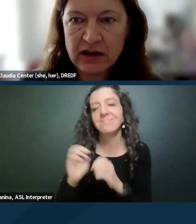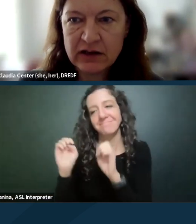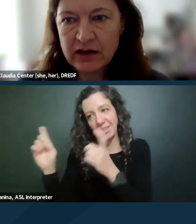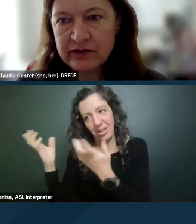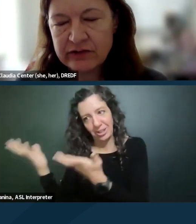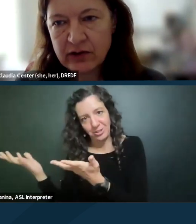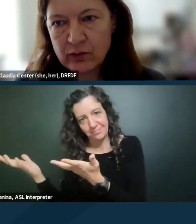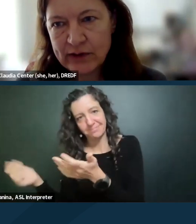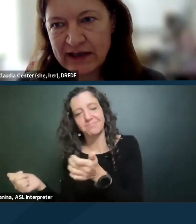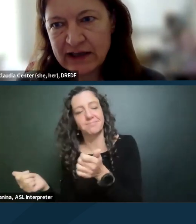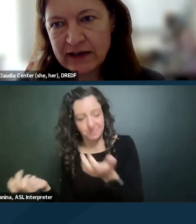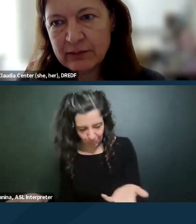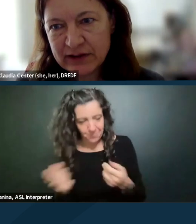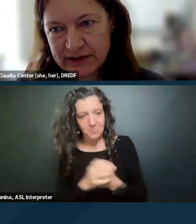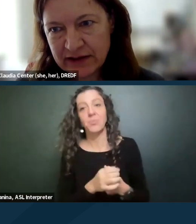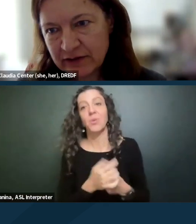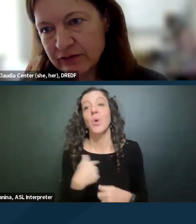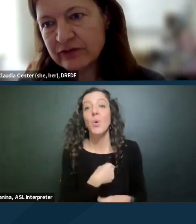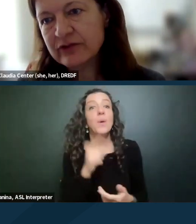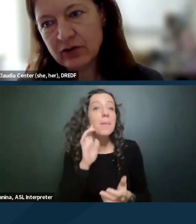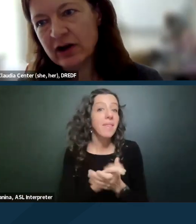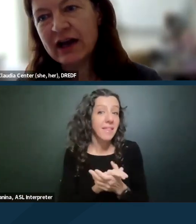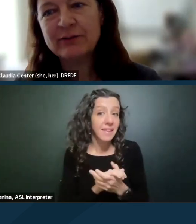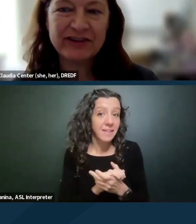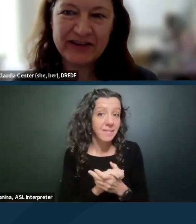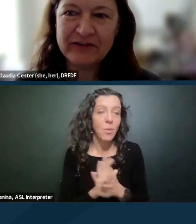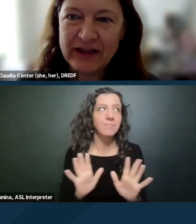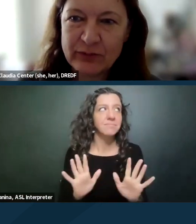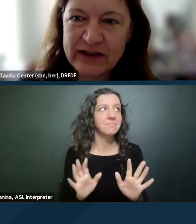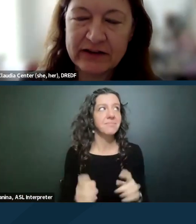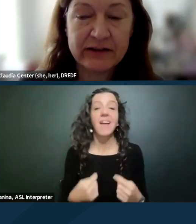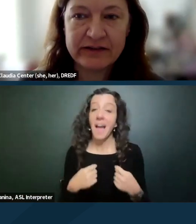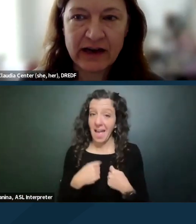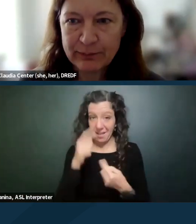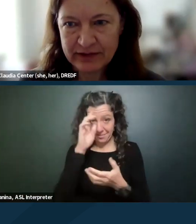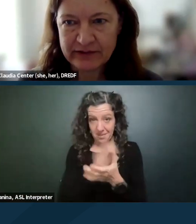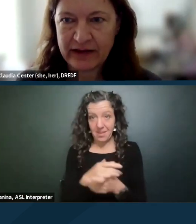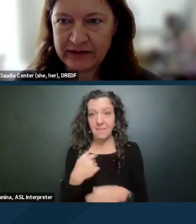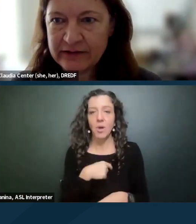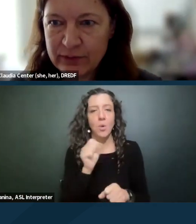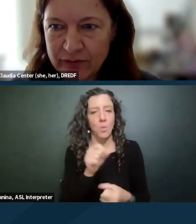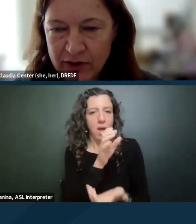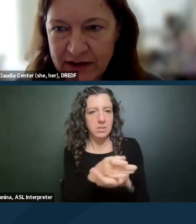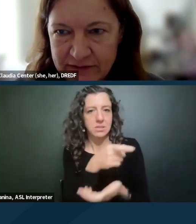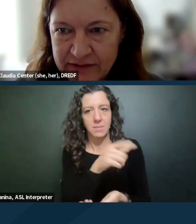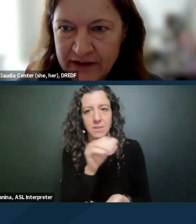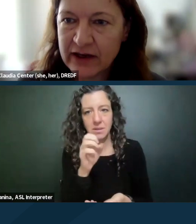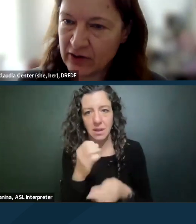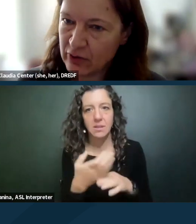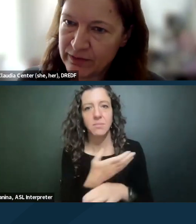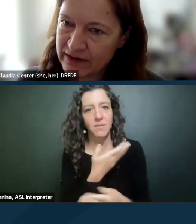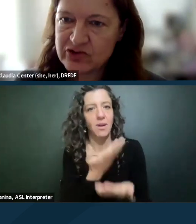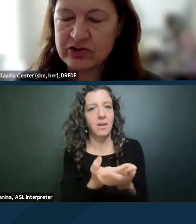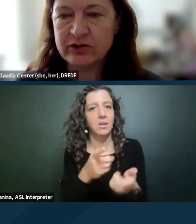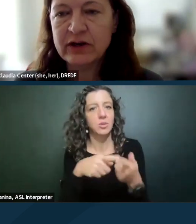education. So we believe, or I believe, that we can stop this case before it gets there.